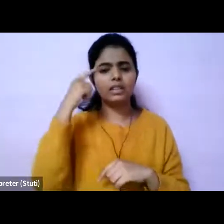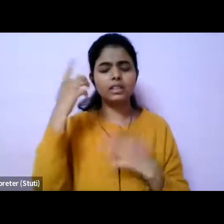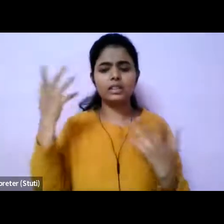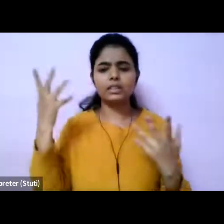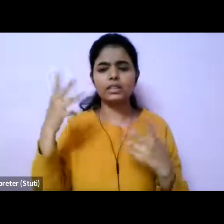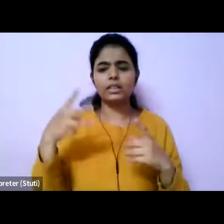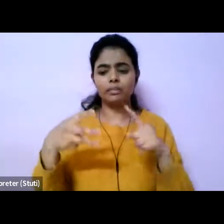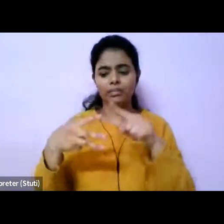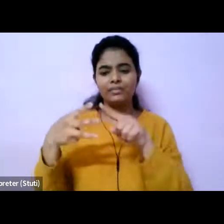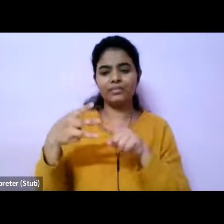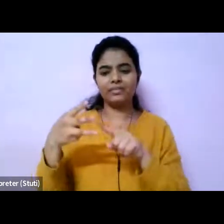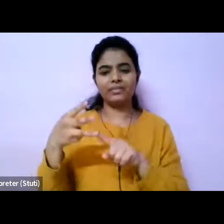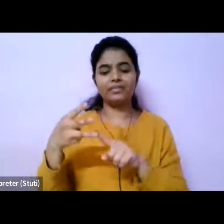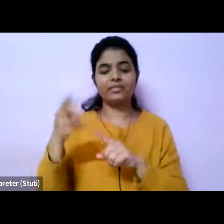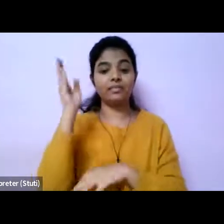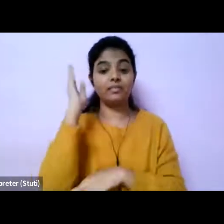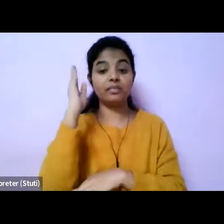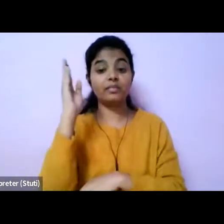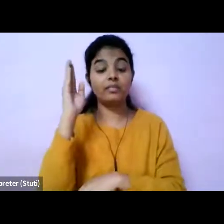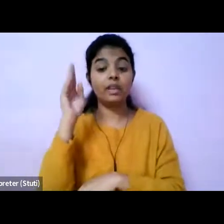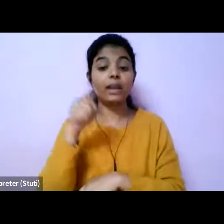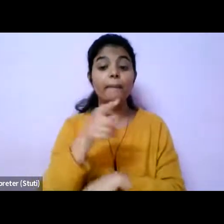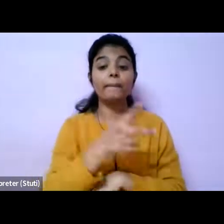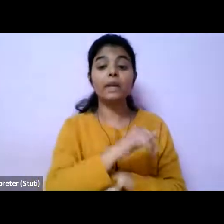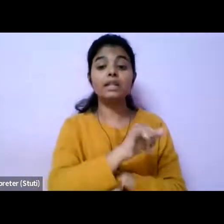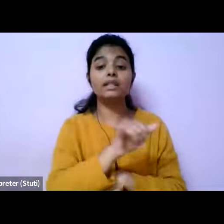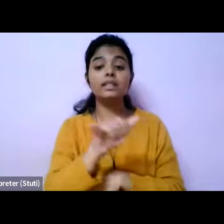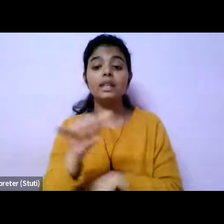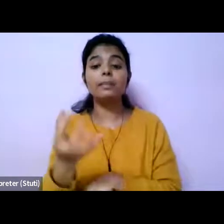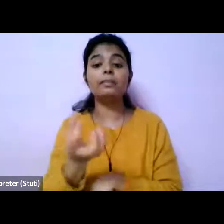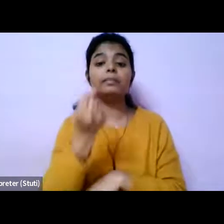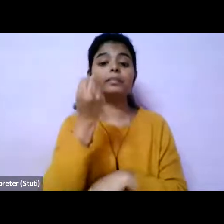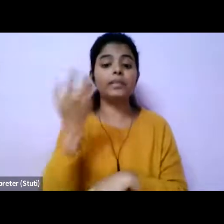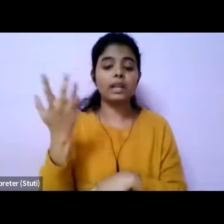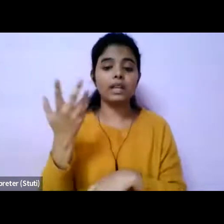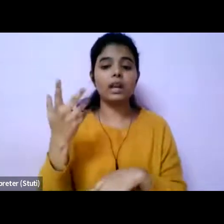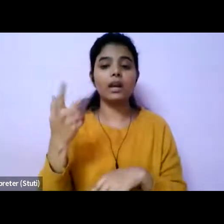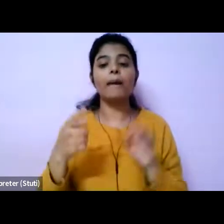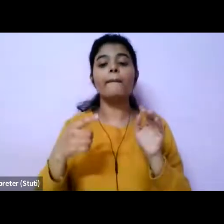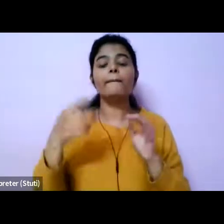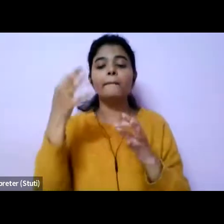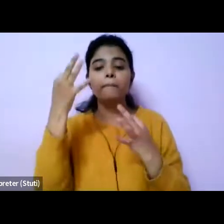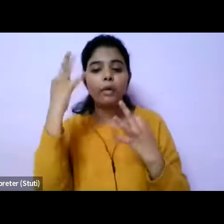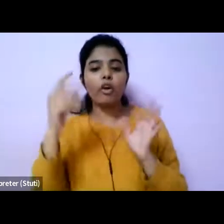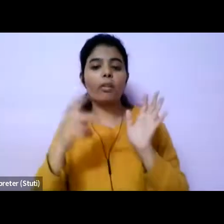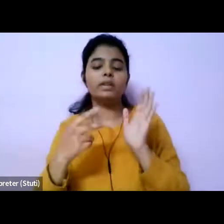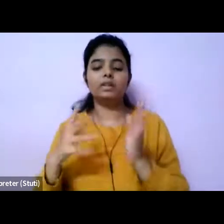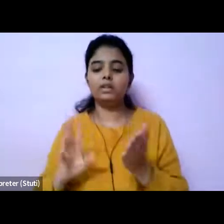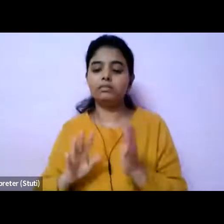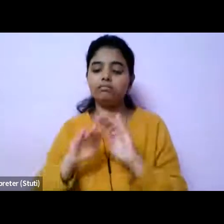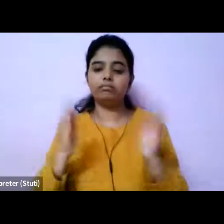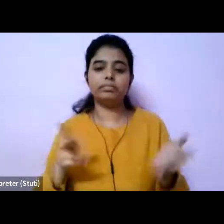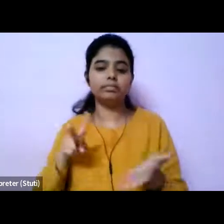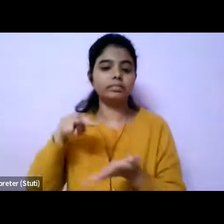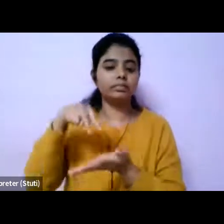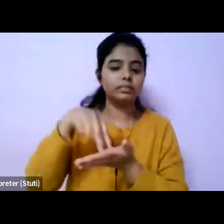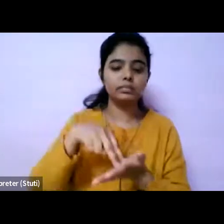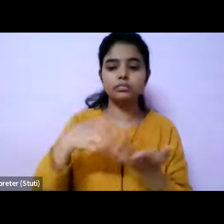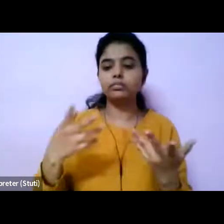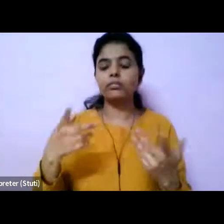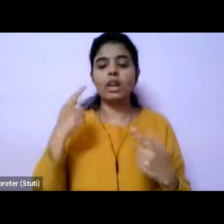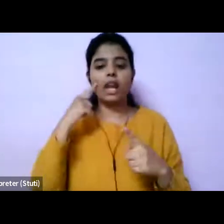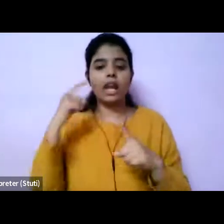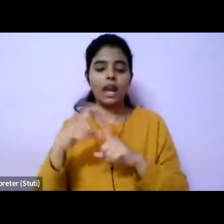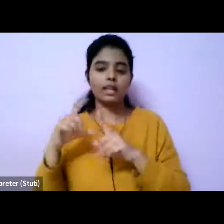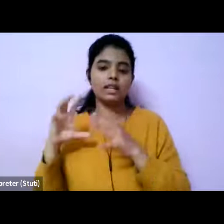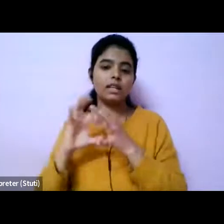three papers, we saw that the recent ways in which we talk of performance on stage and performance of identities